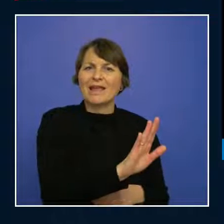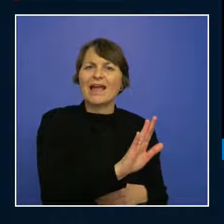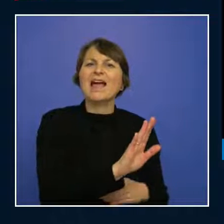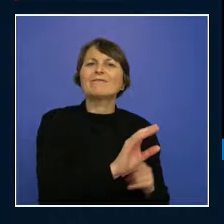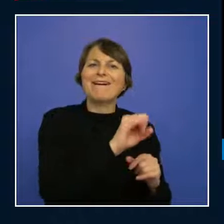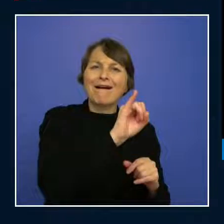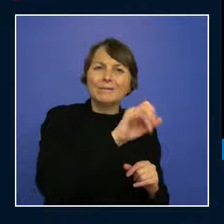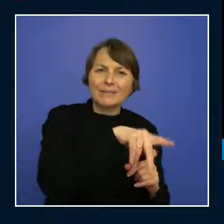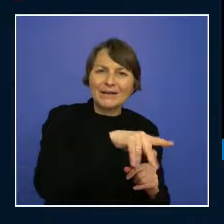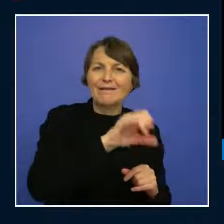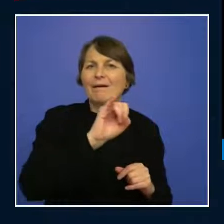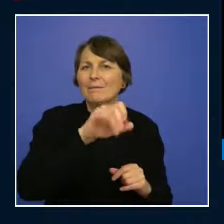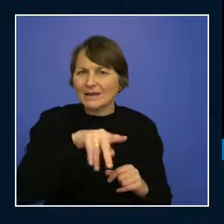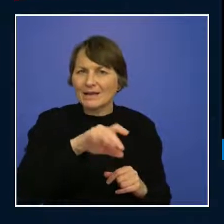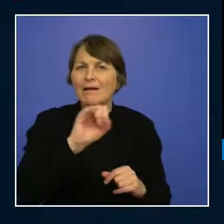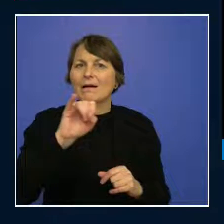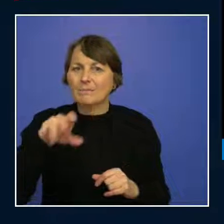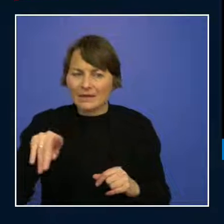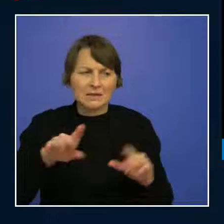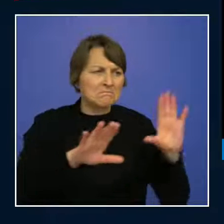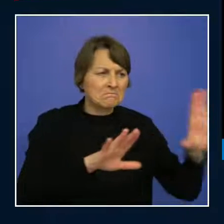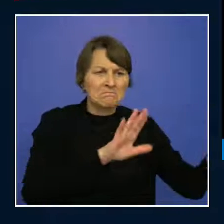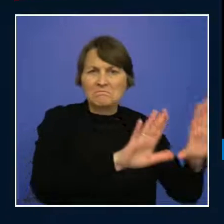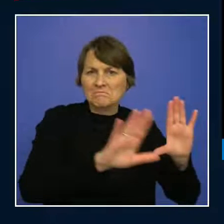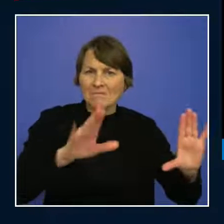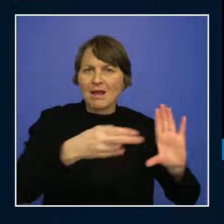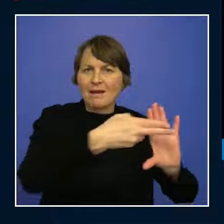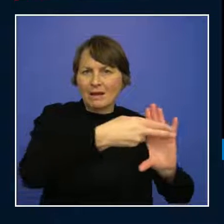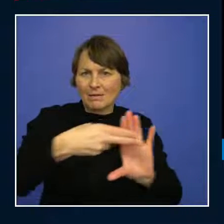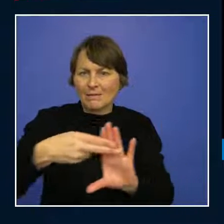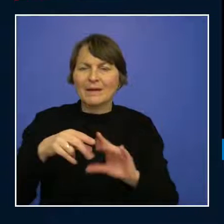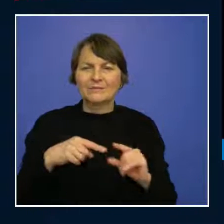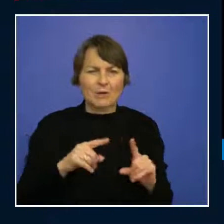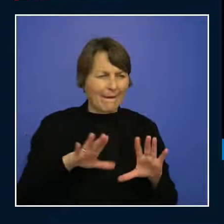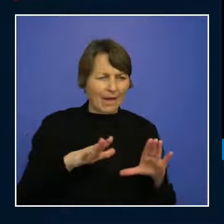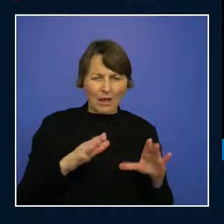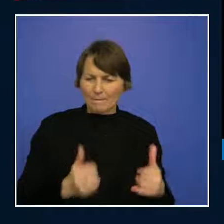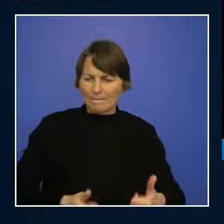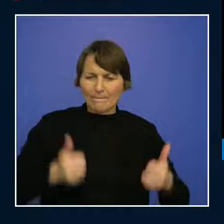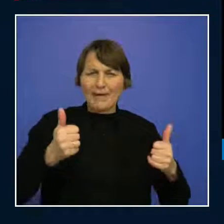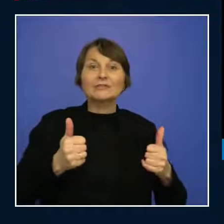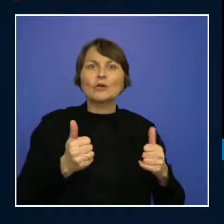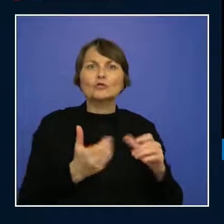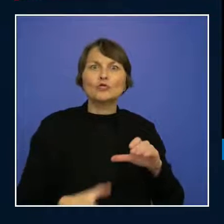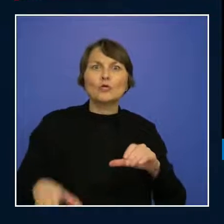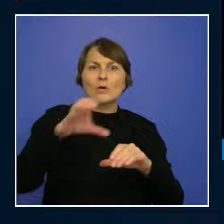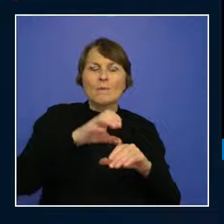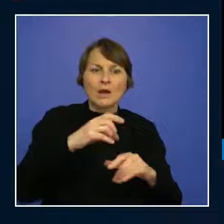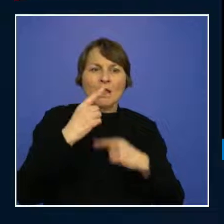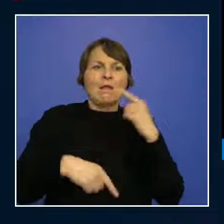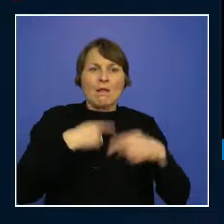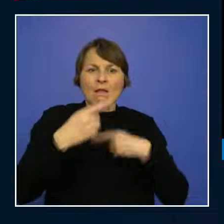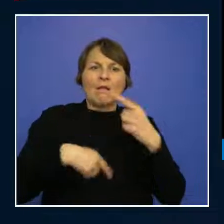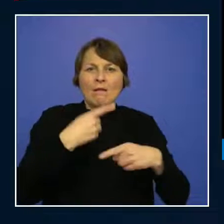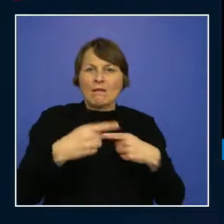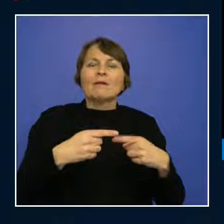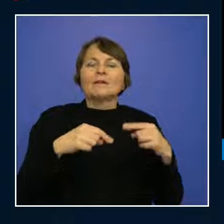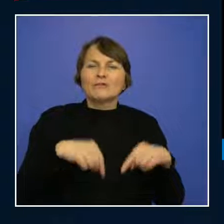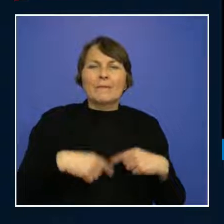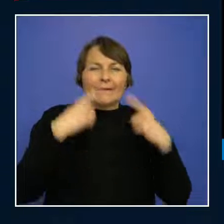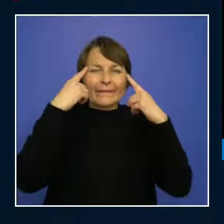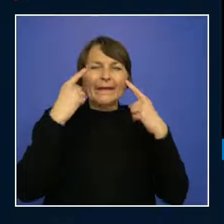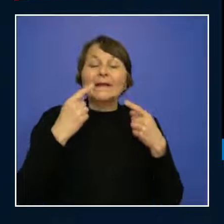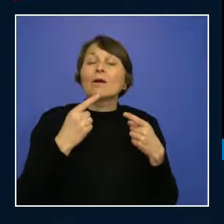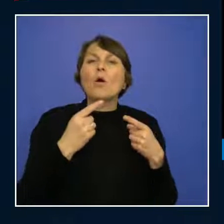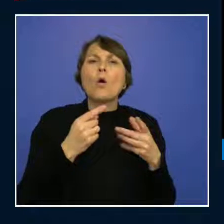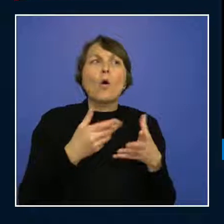to minimize your operations and your management for that overhead, and obviously reduce the amount of public IP addresses that